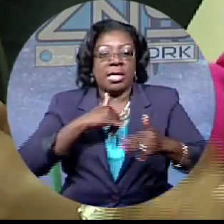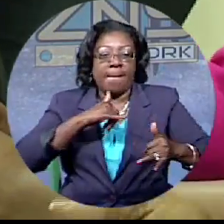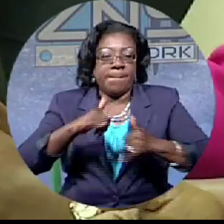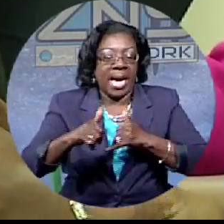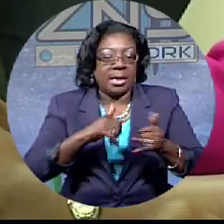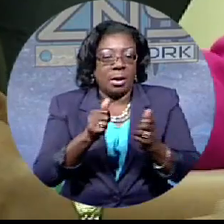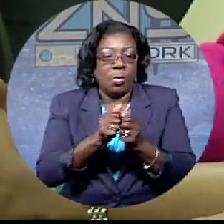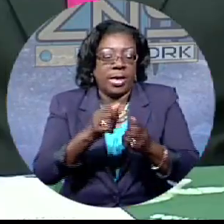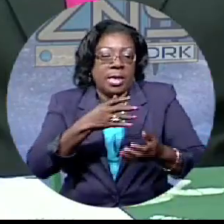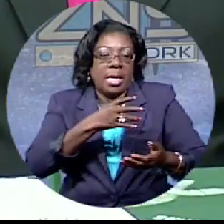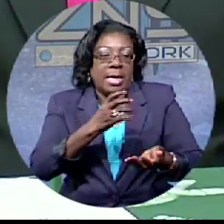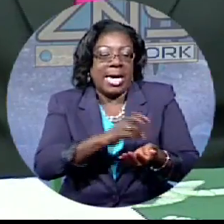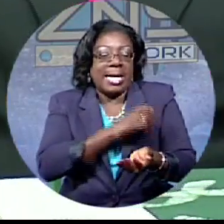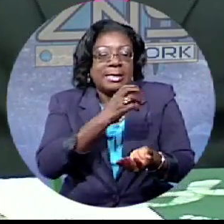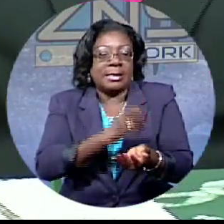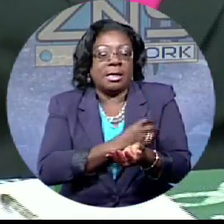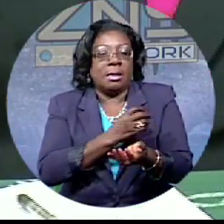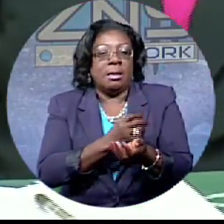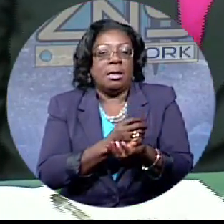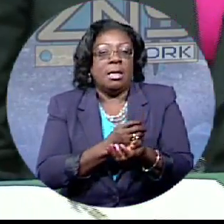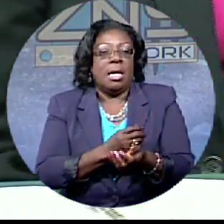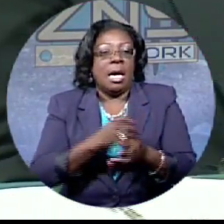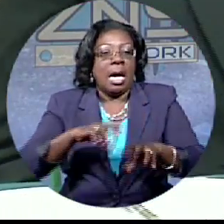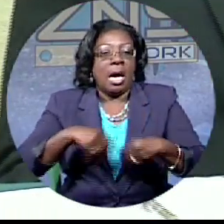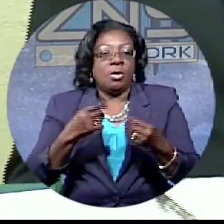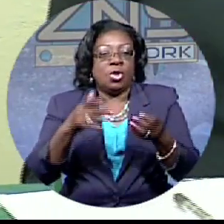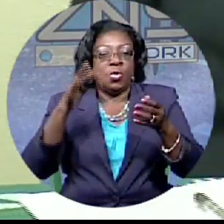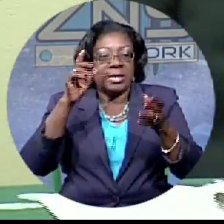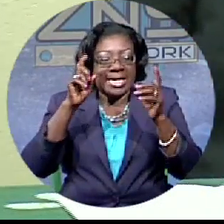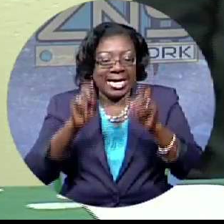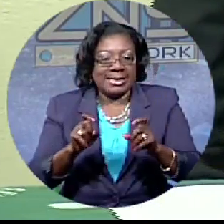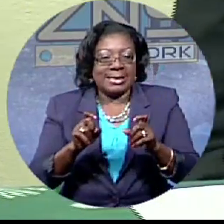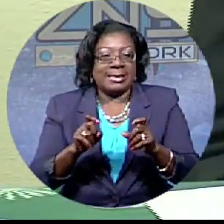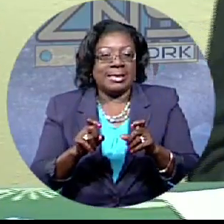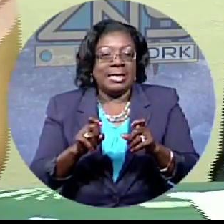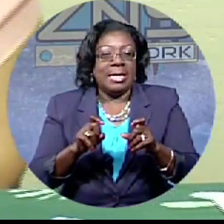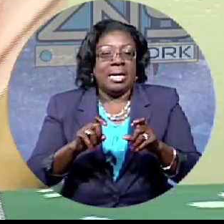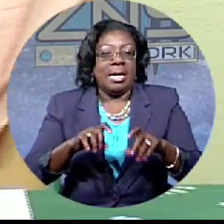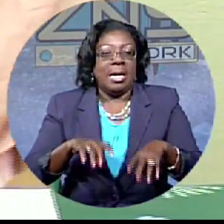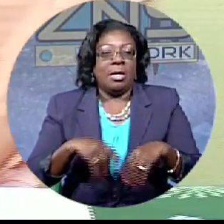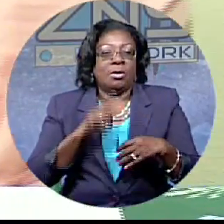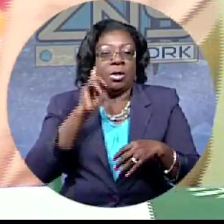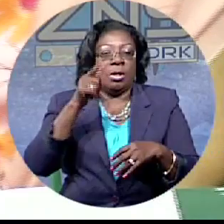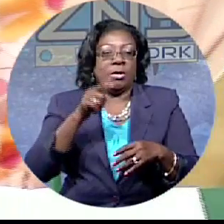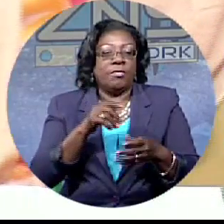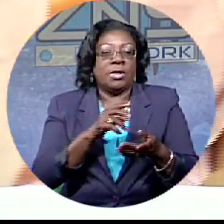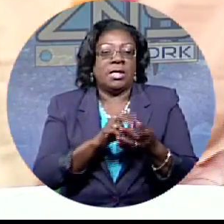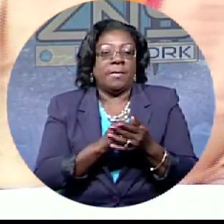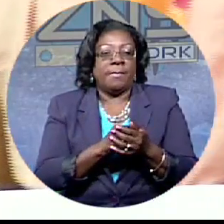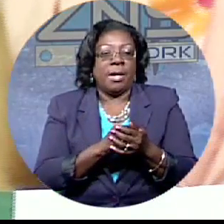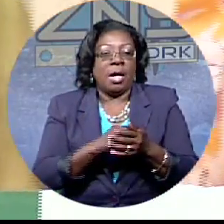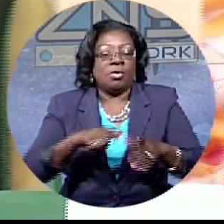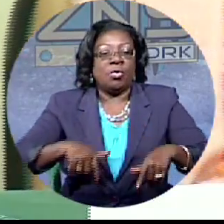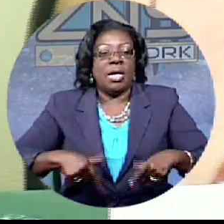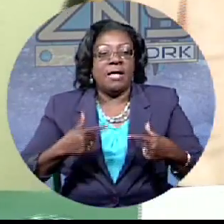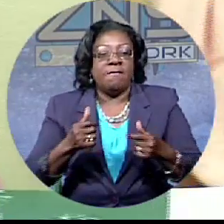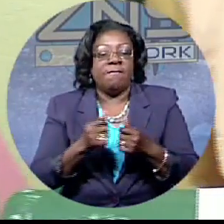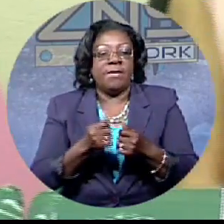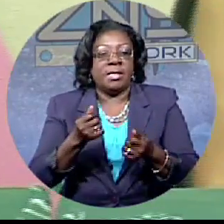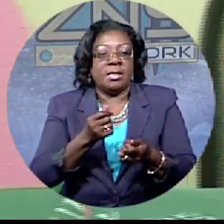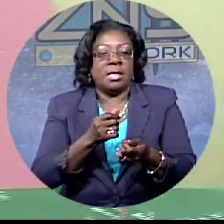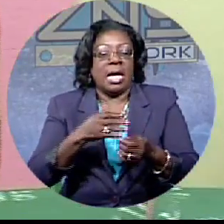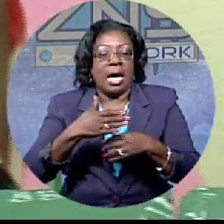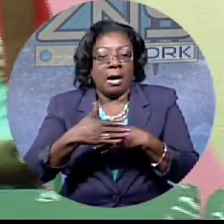BRCA gene, testing, and tips for early detection and prevention were also shared at the event. 2-year breast cancer survivor and author of the